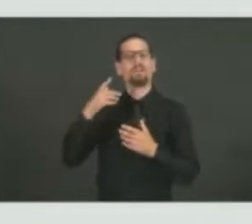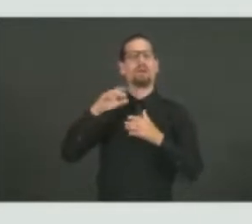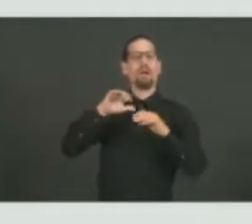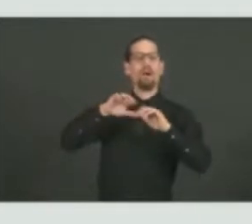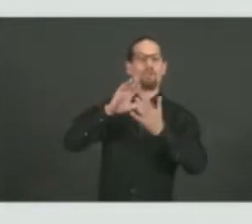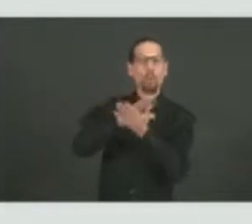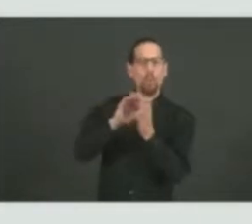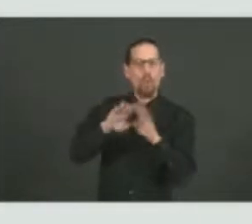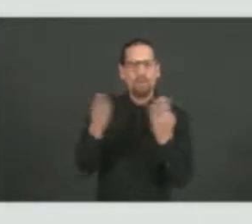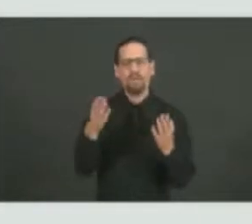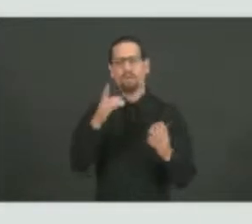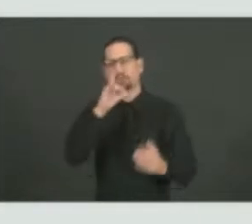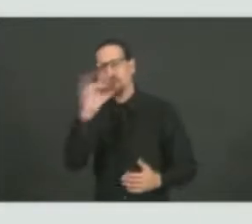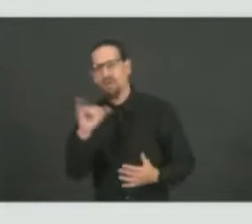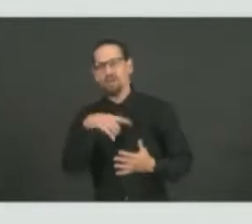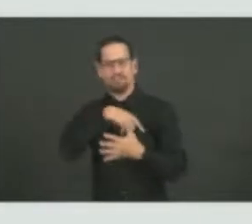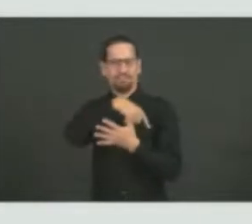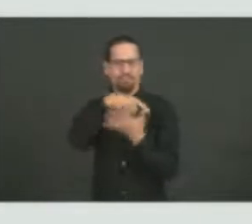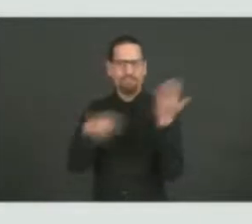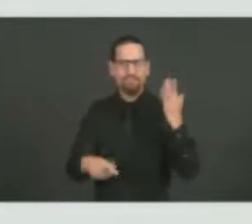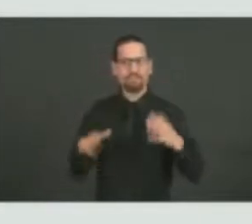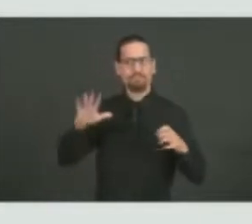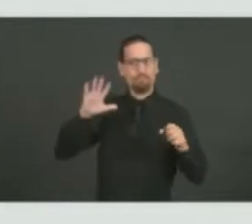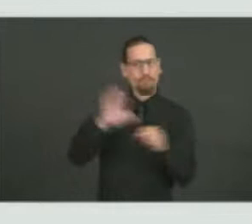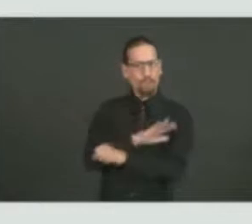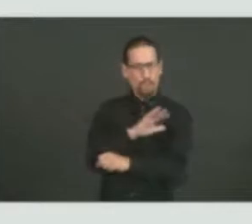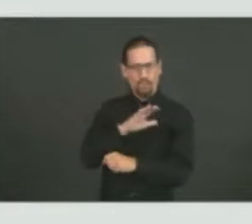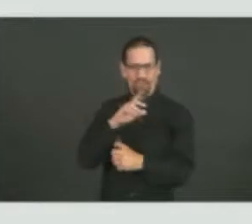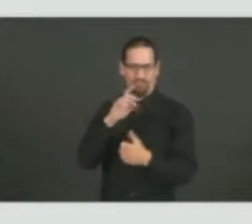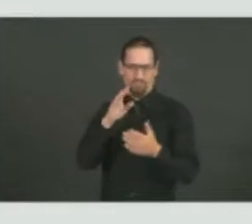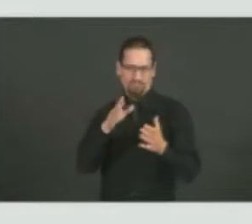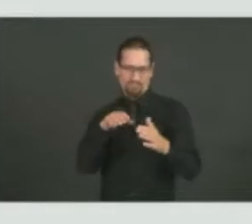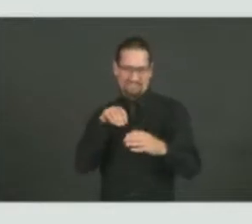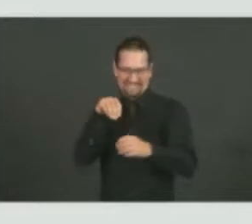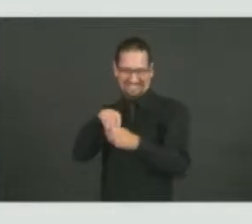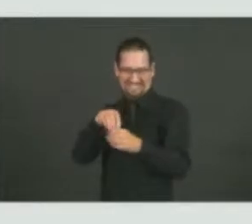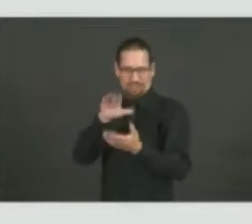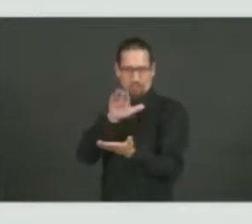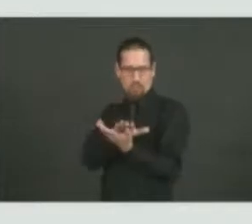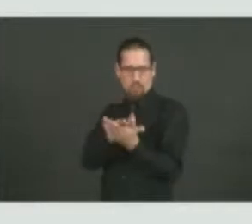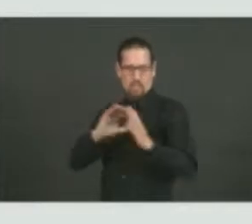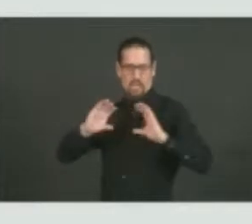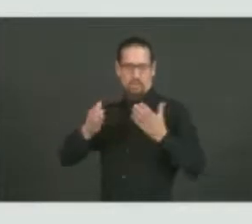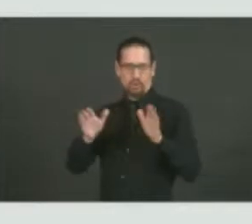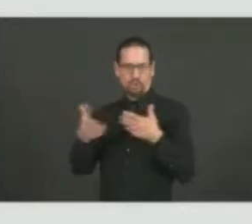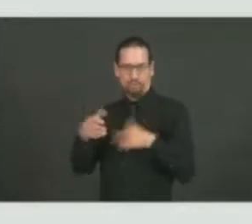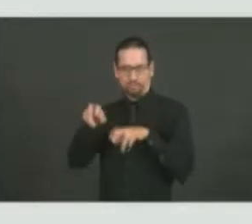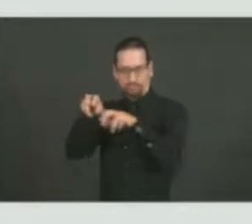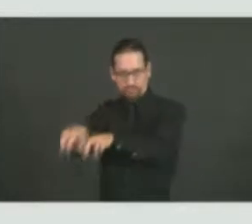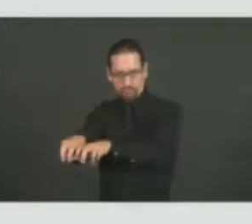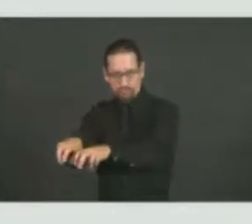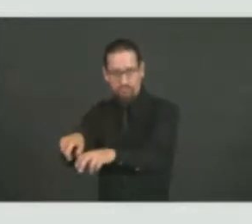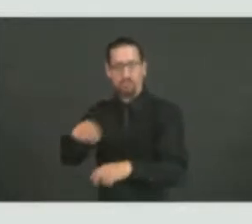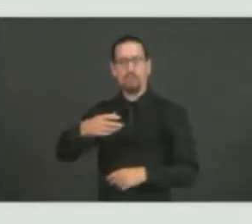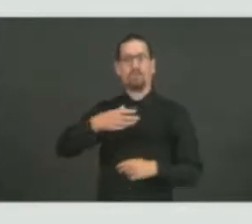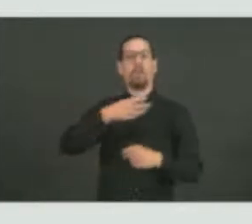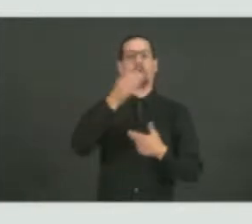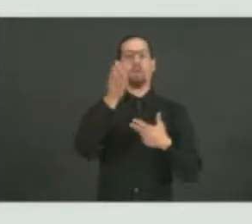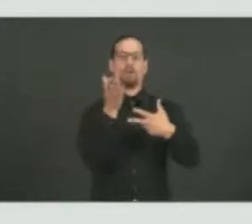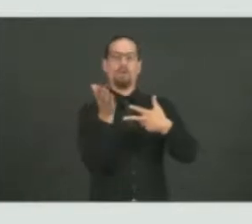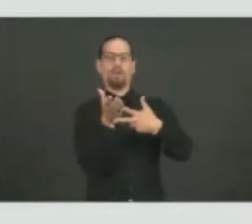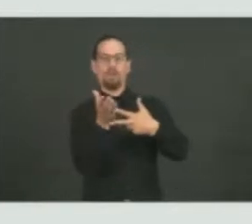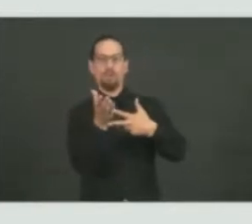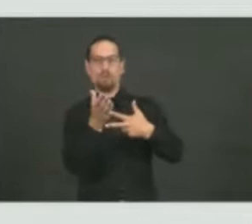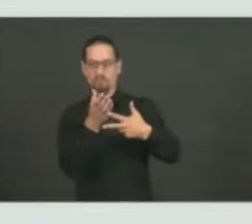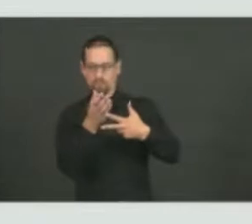Full in-person, partial in-person, limited, or fully remote. By this Friday, we're going to be posting all